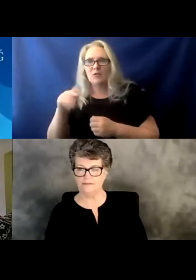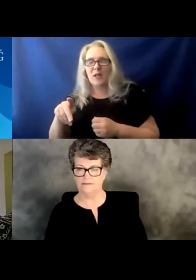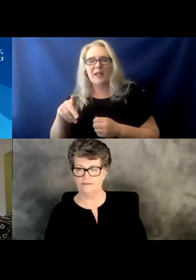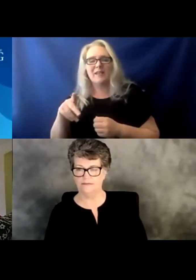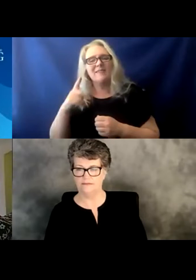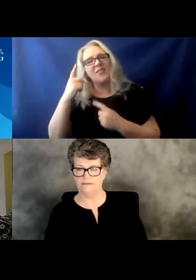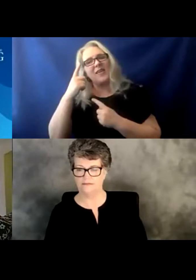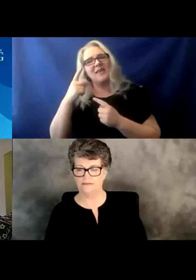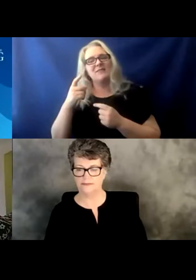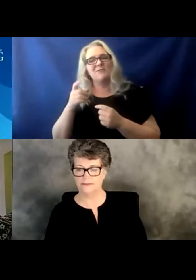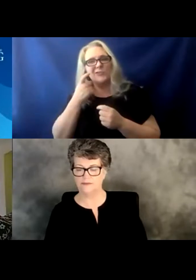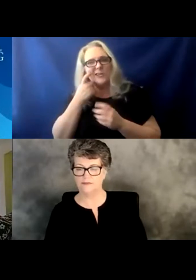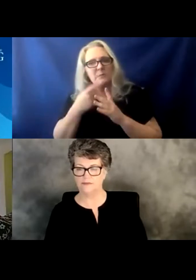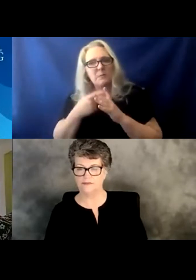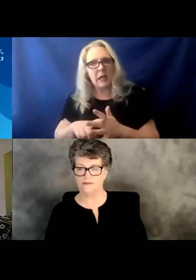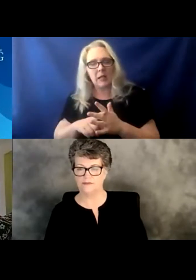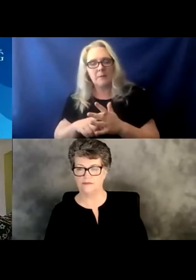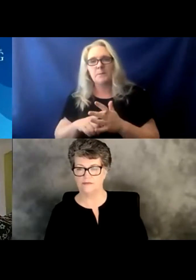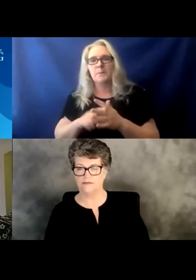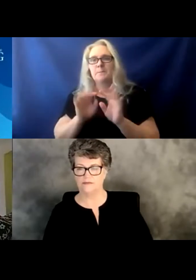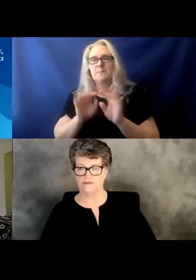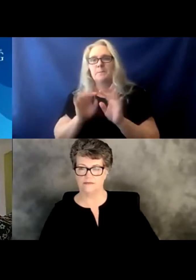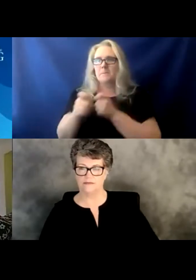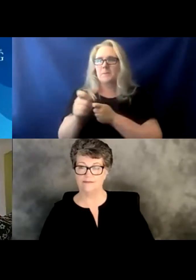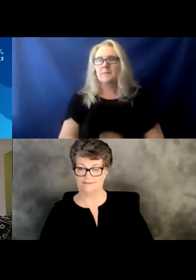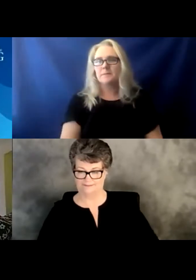say secondarily, every initiative in the